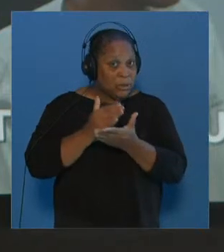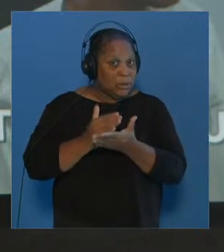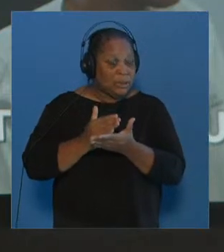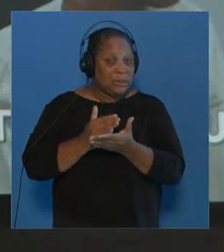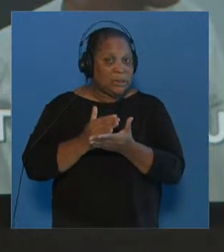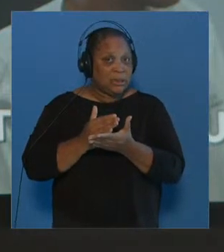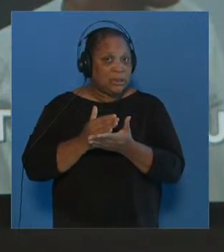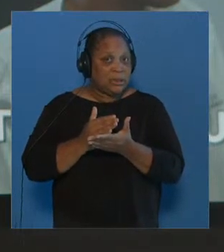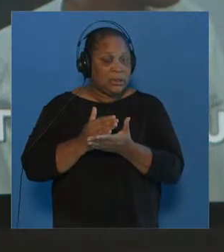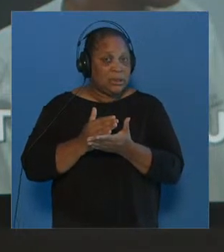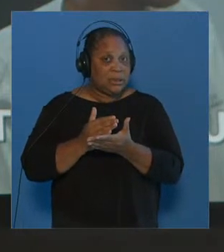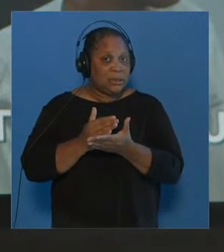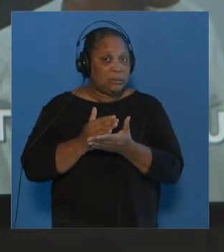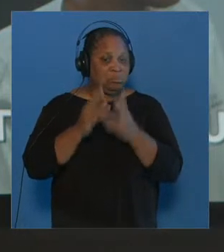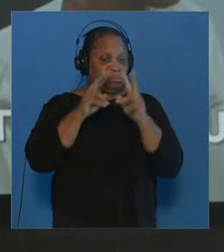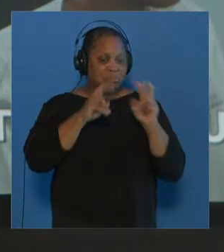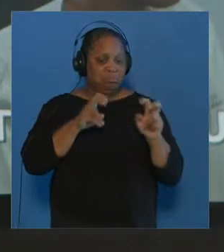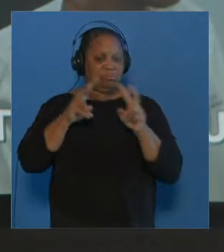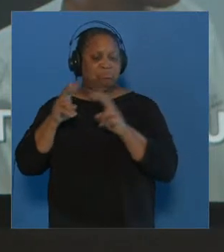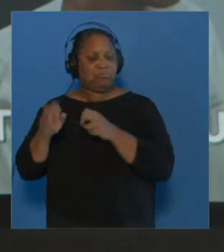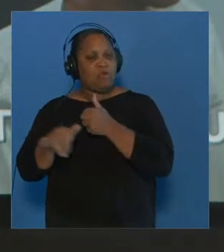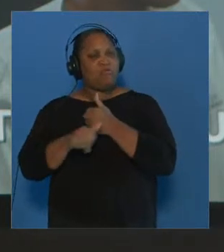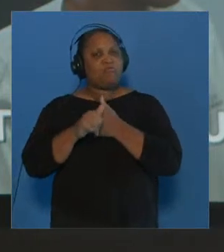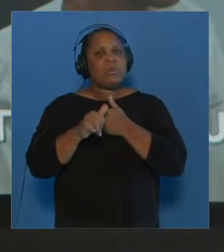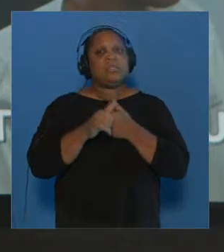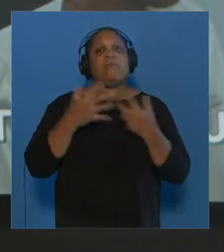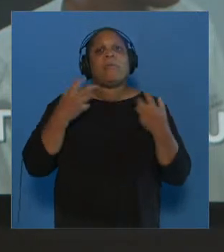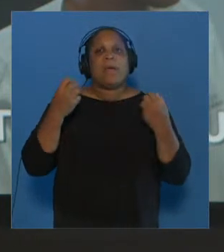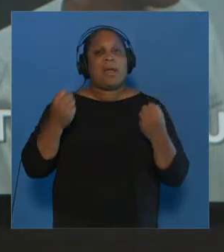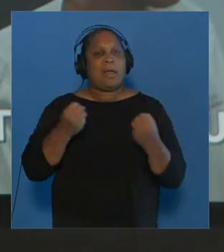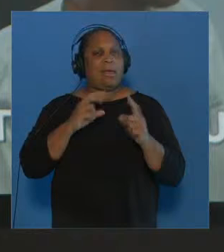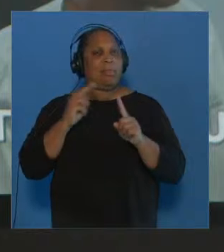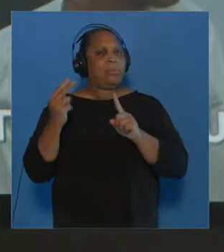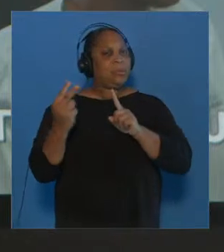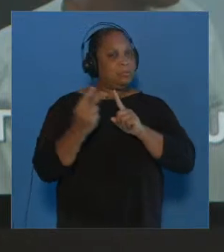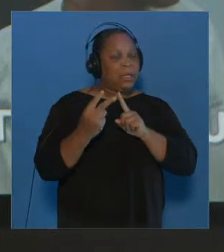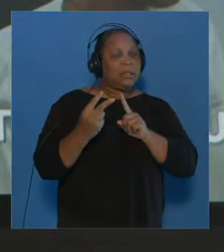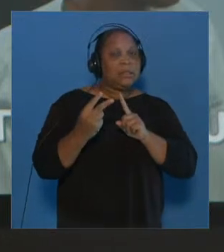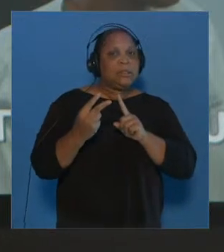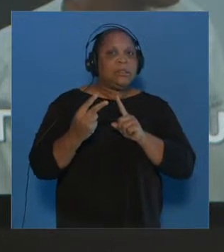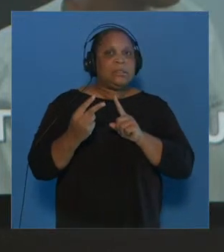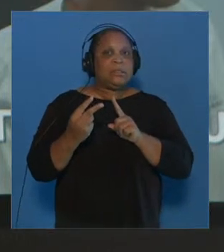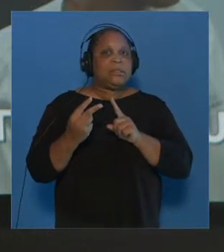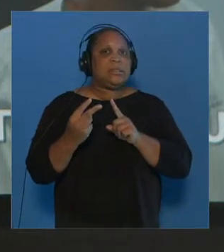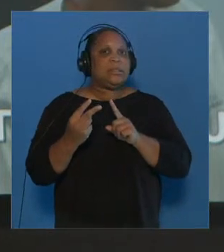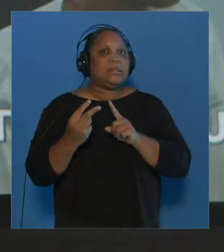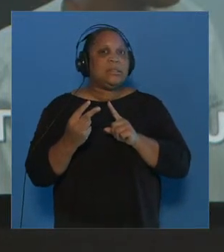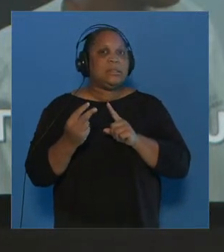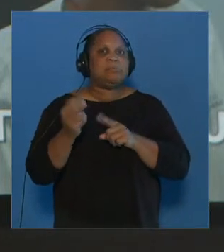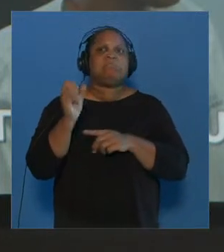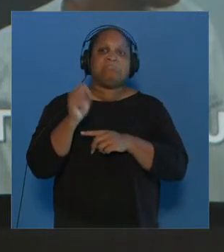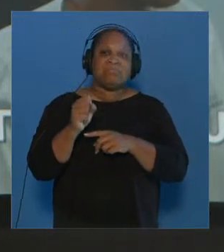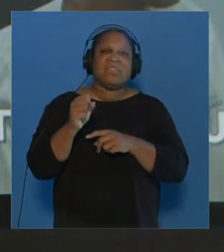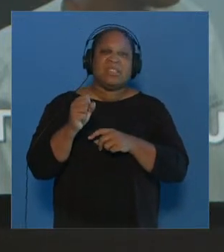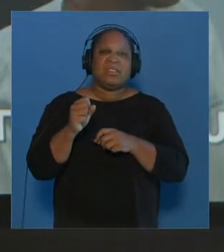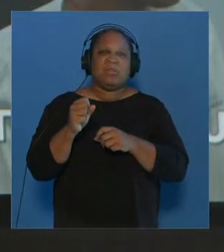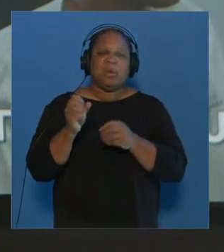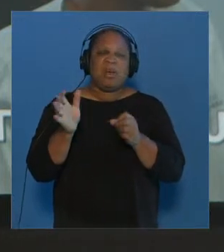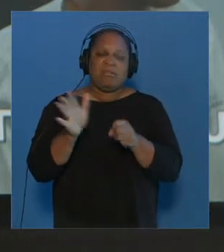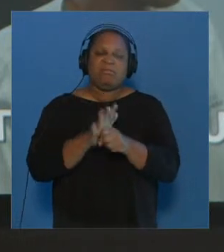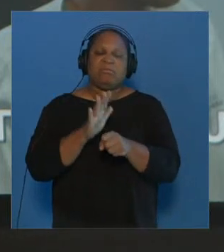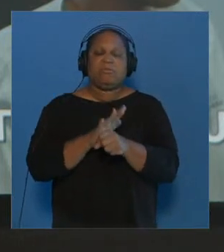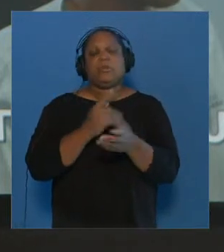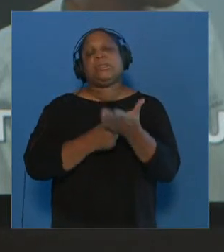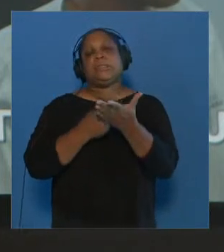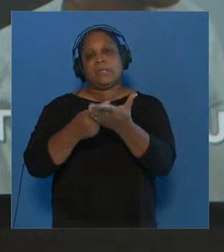the assessment of the risk from a health perspective. And so we'll have fulsome discussions on that